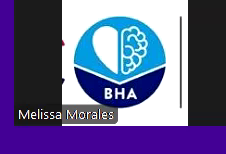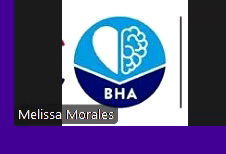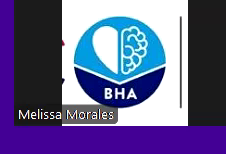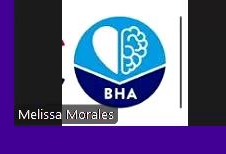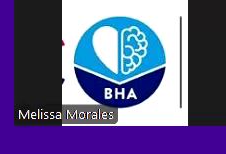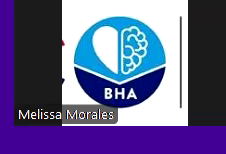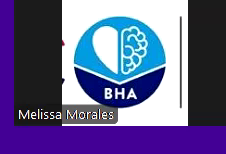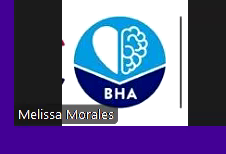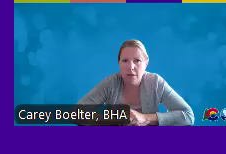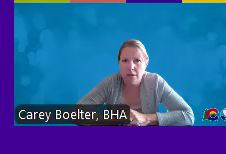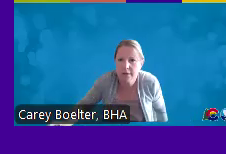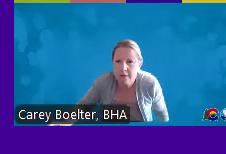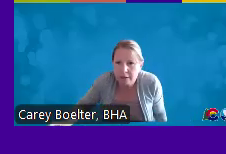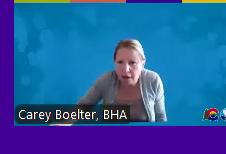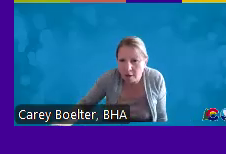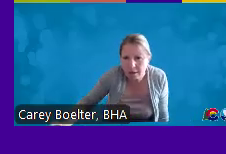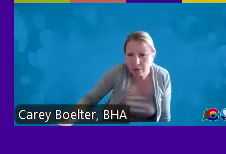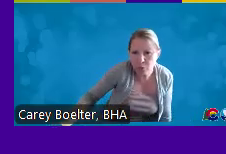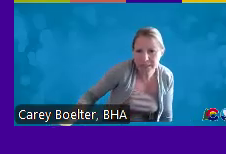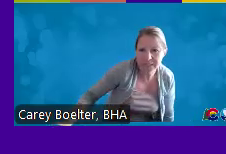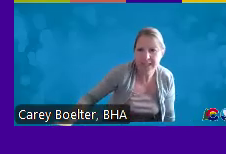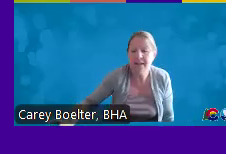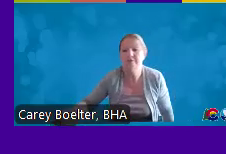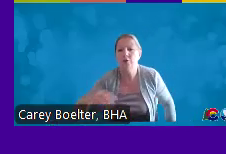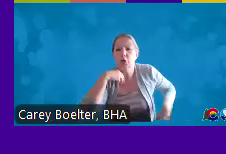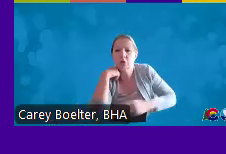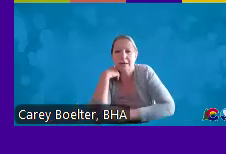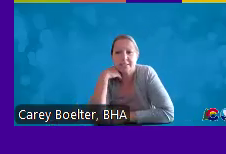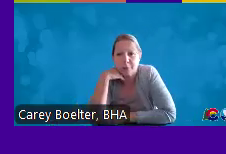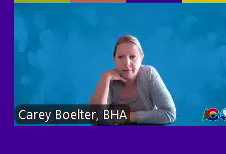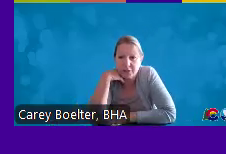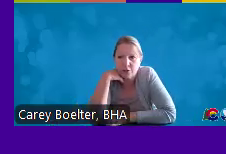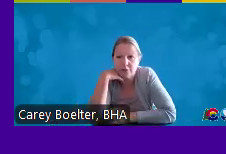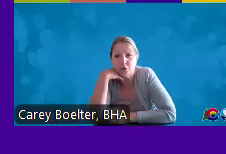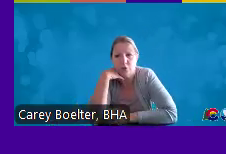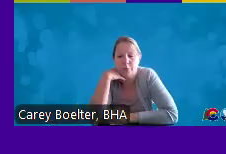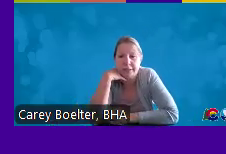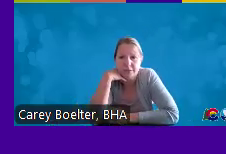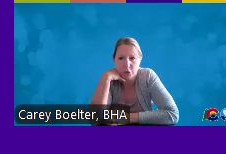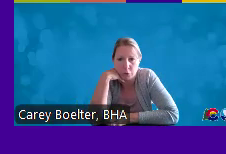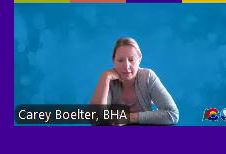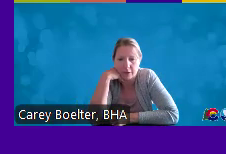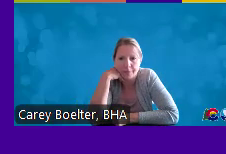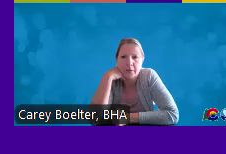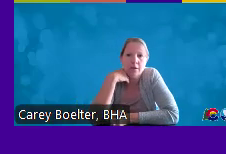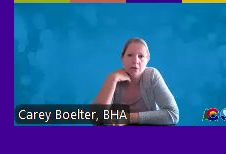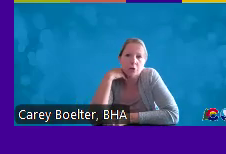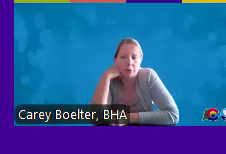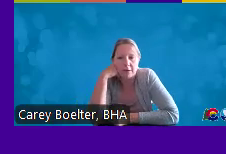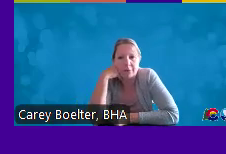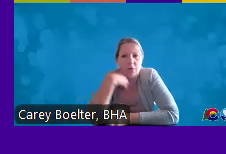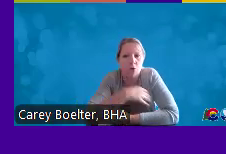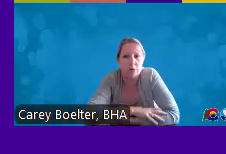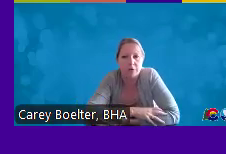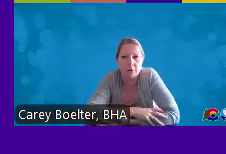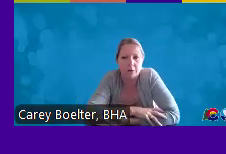Yeah. Oh, I see. IC. Sorry, it was under. It was what's the deadline for current crisis professionals to complete the curriculum? So